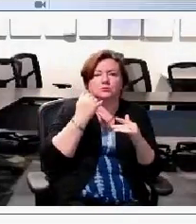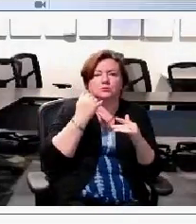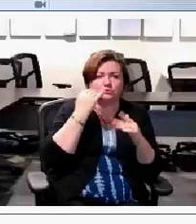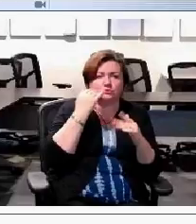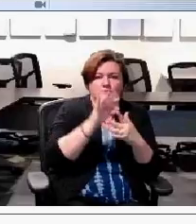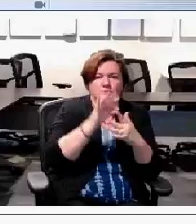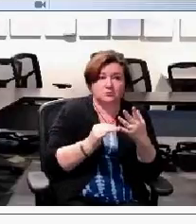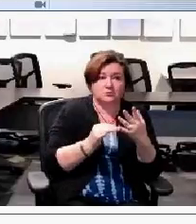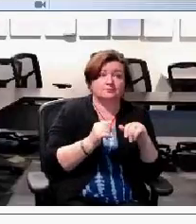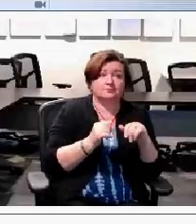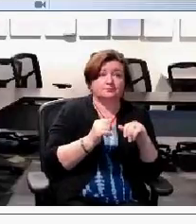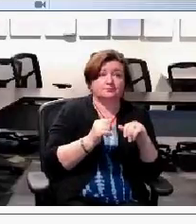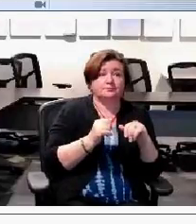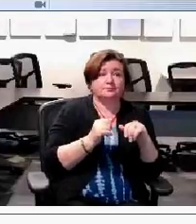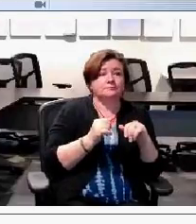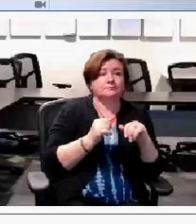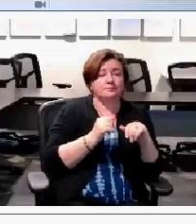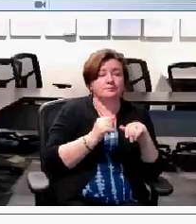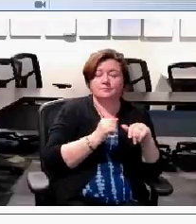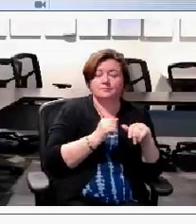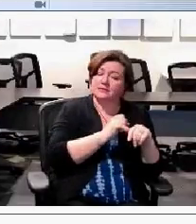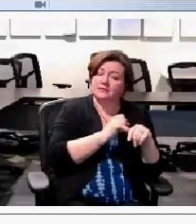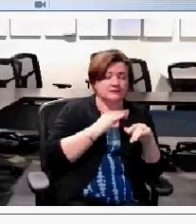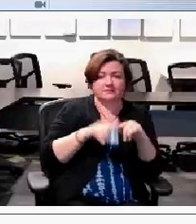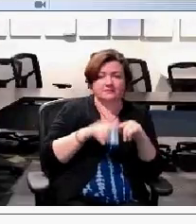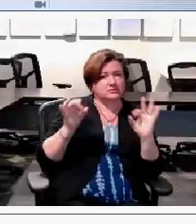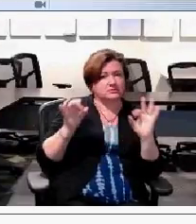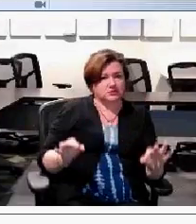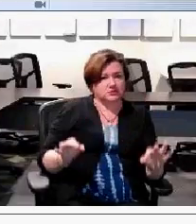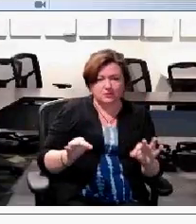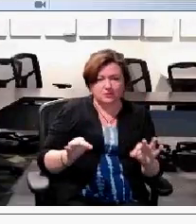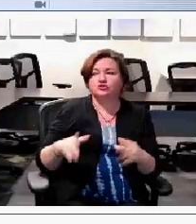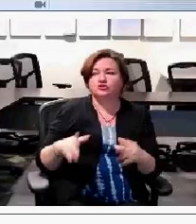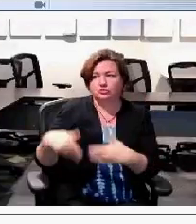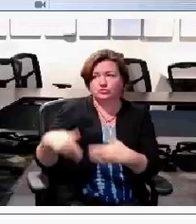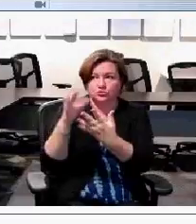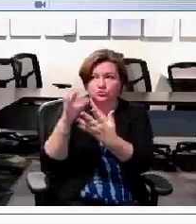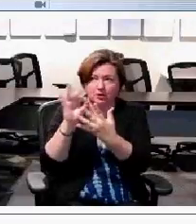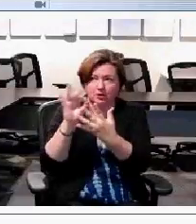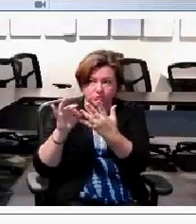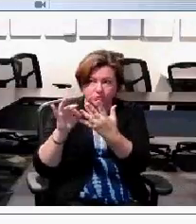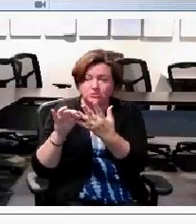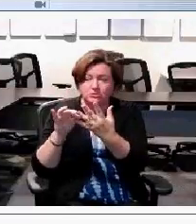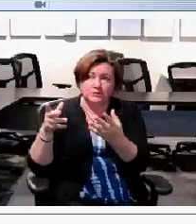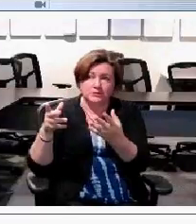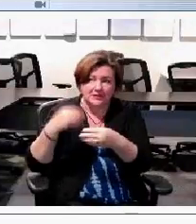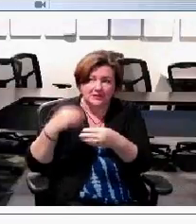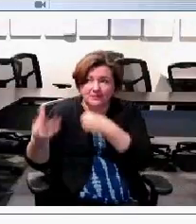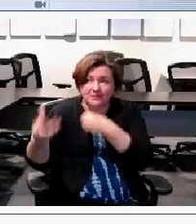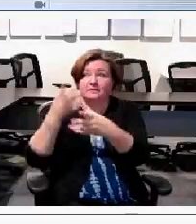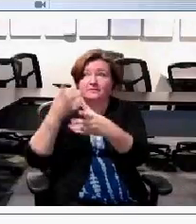Staff do not prescribe placements, but it's just families to explore their options and provide as much relevant information